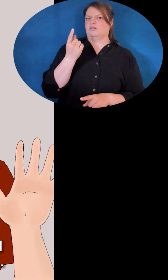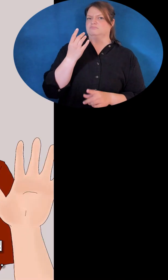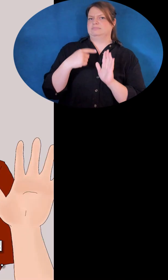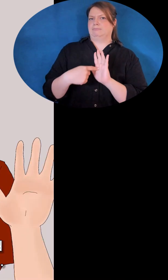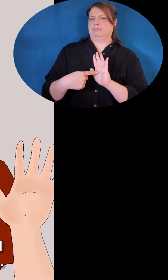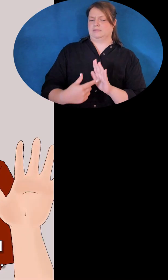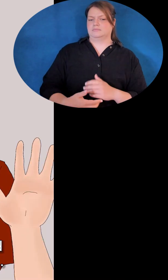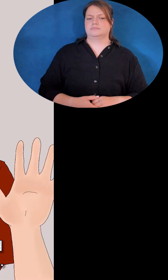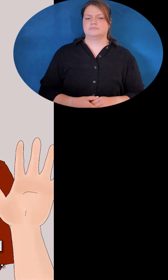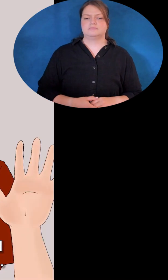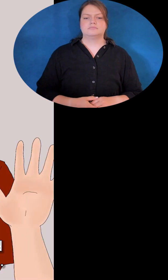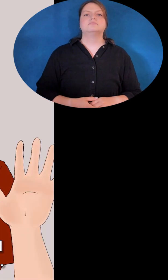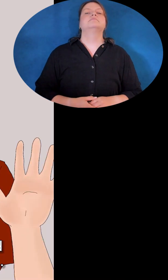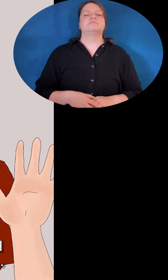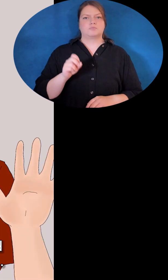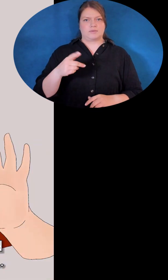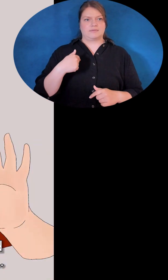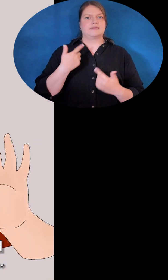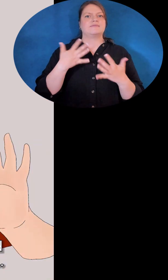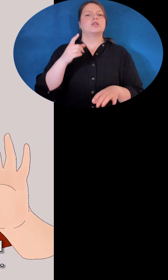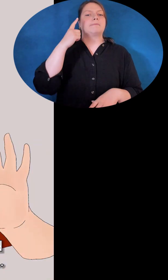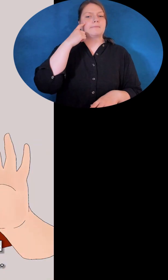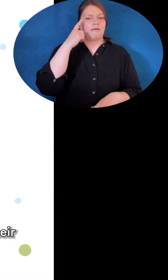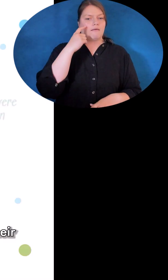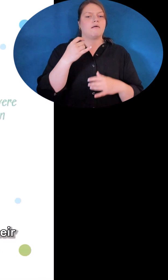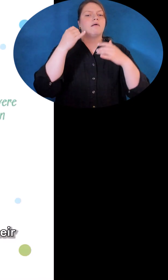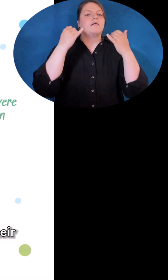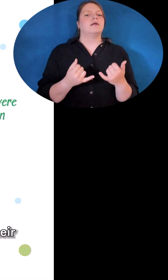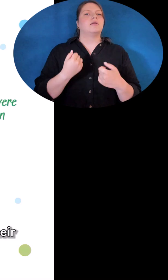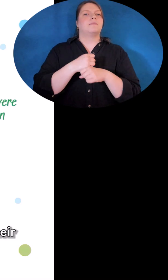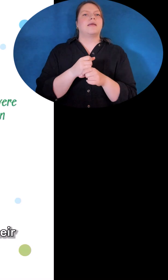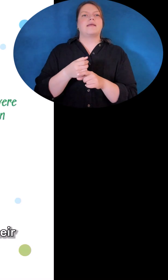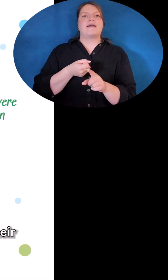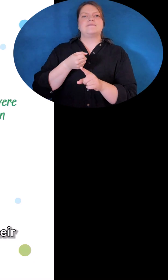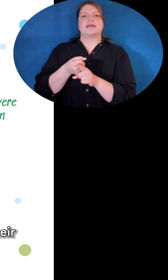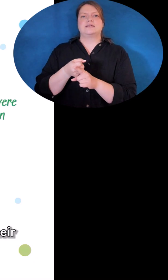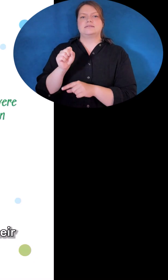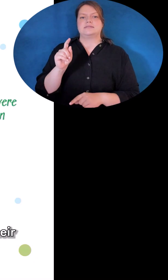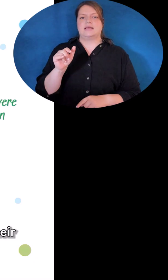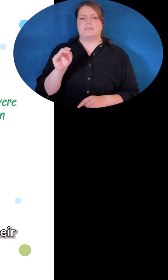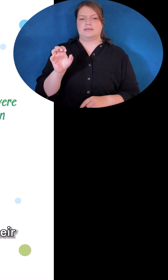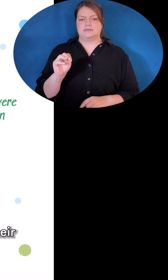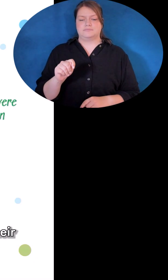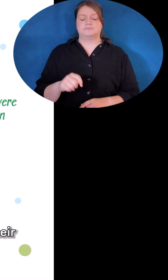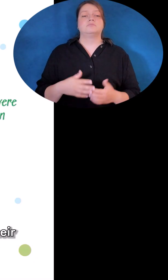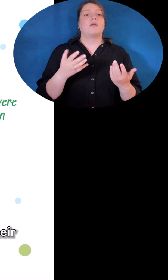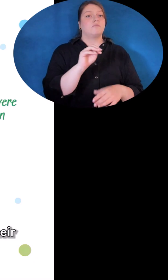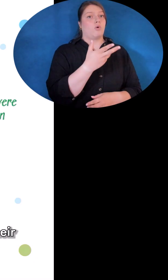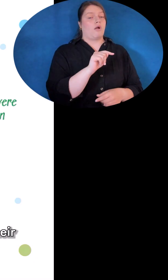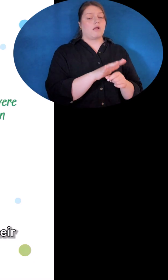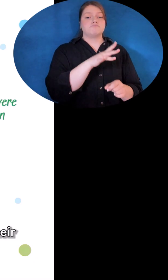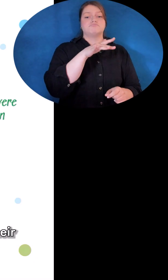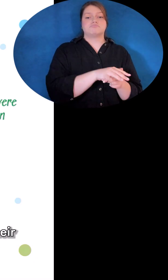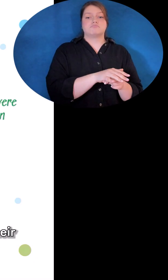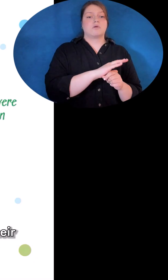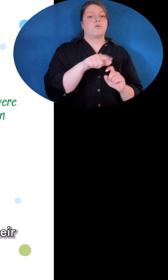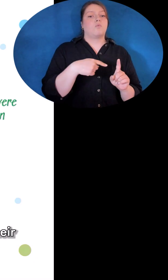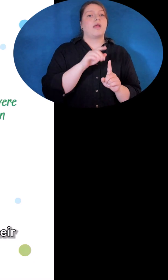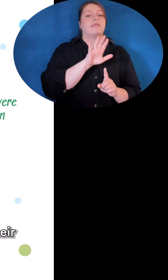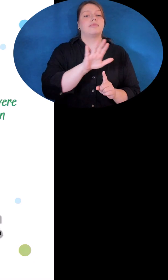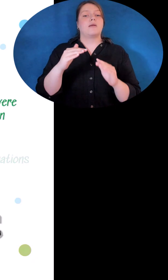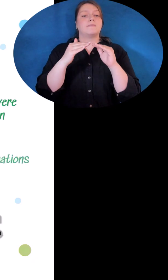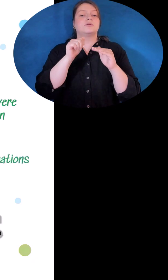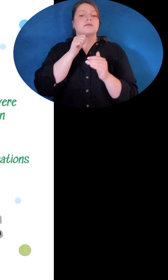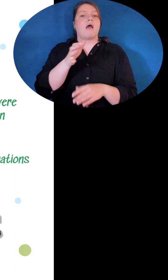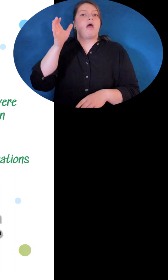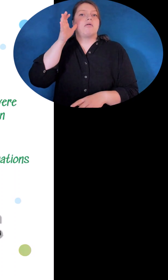can take this hypothesis and create an effect statement, like Morgan had an outburst when their peers were not listening to the teacher's